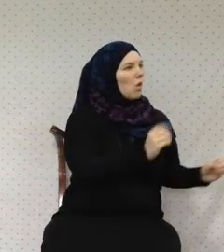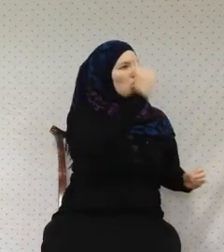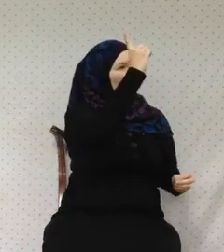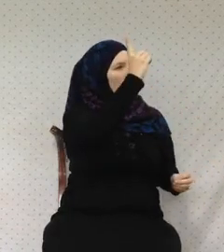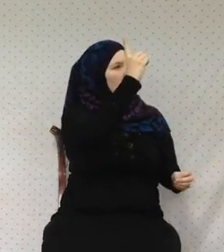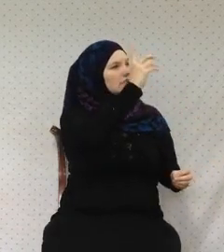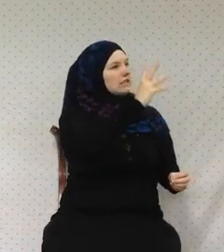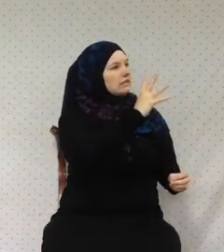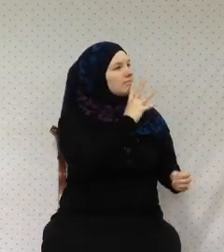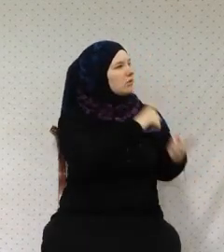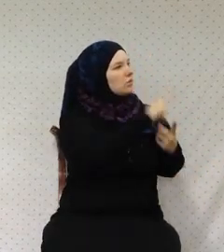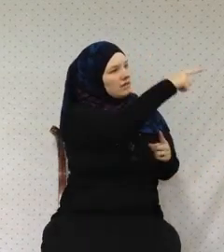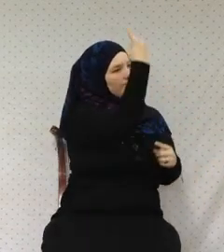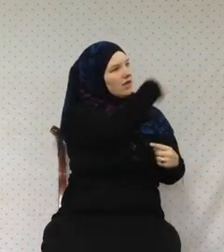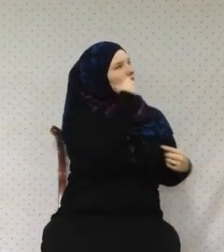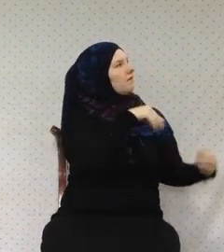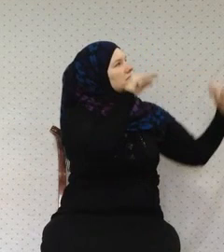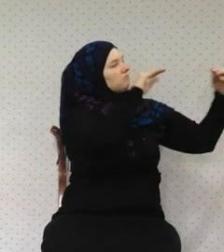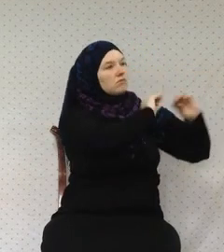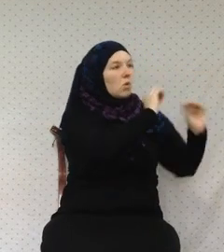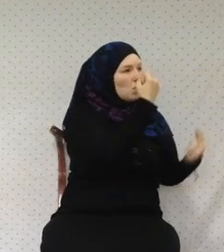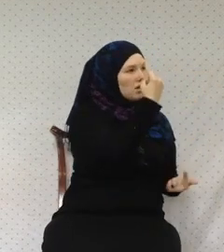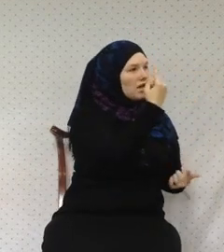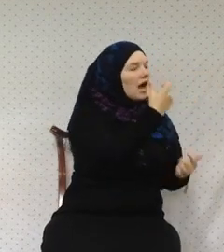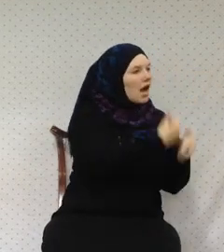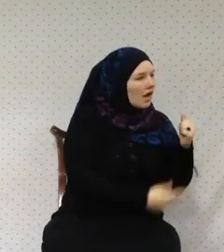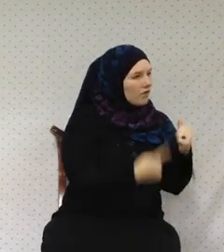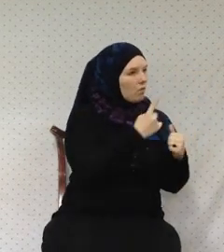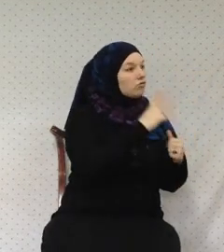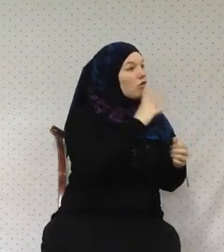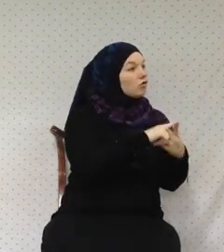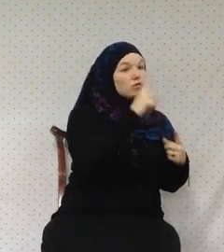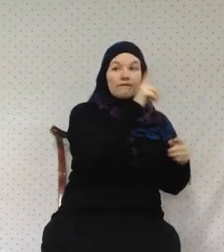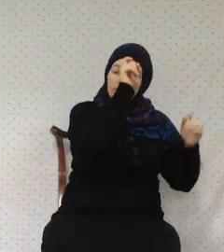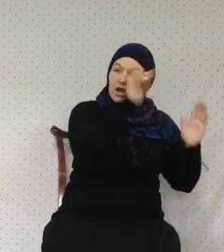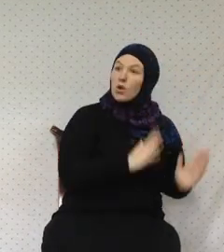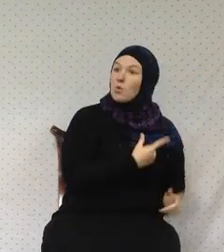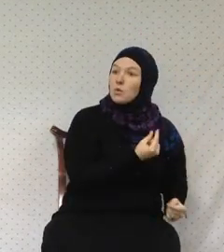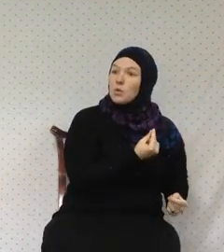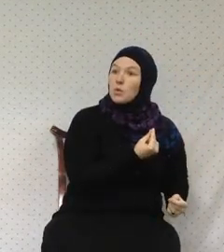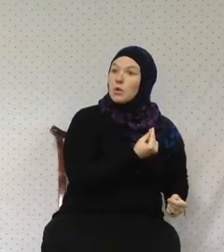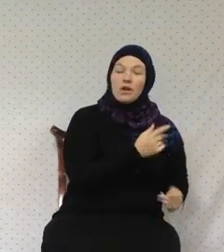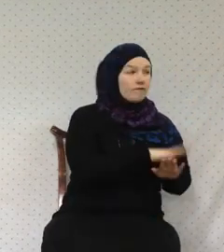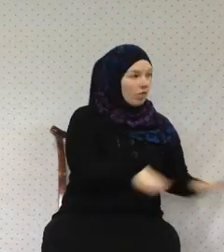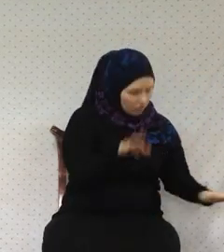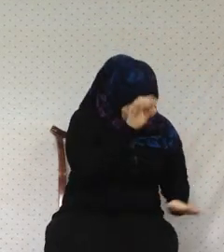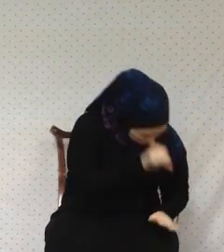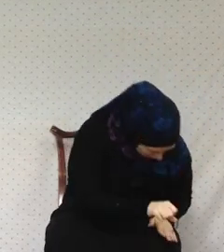to speak to him face to face. Everybody talking to Pharaoh was bowing to the